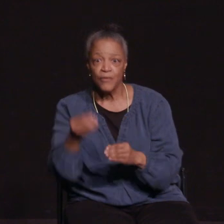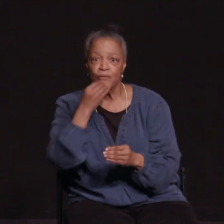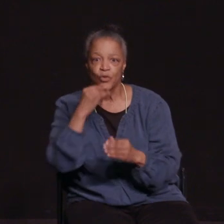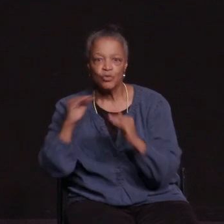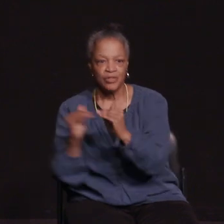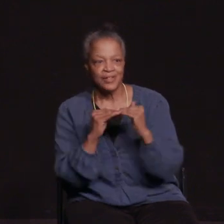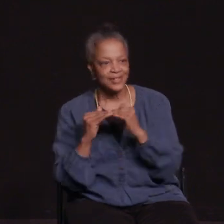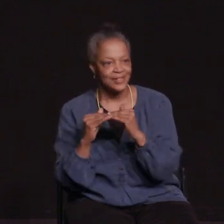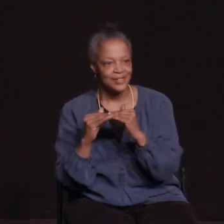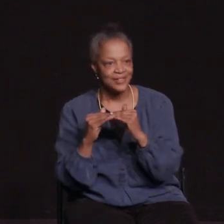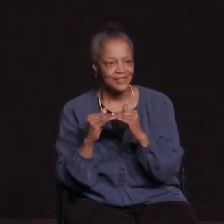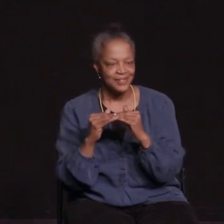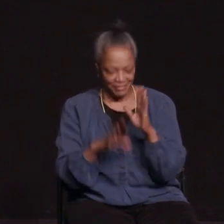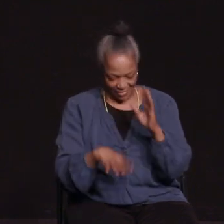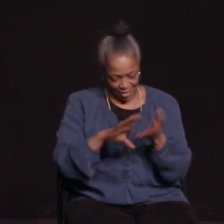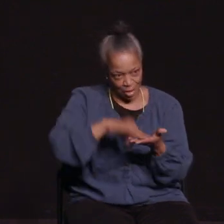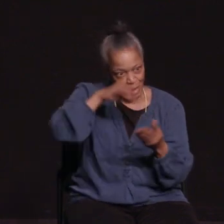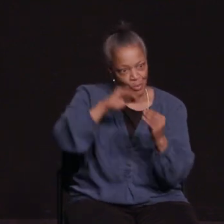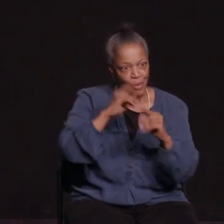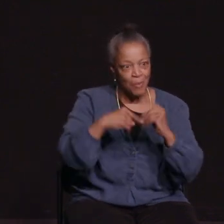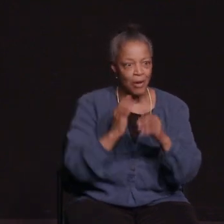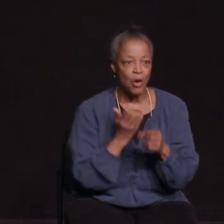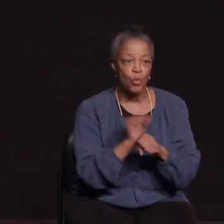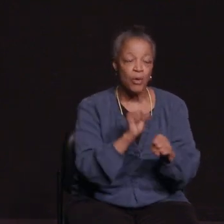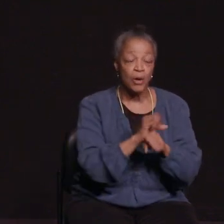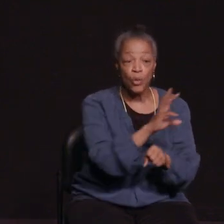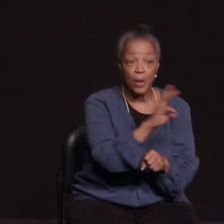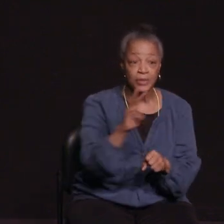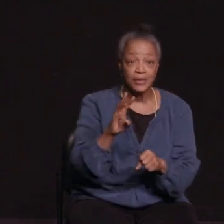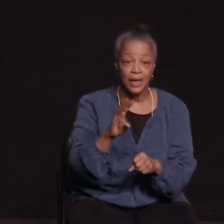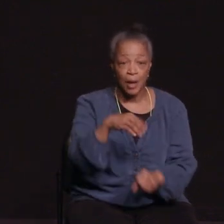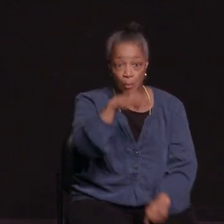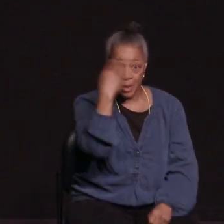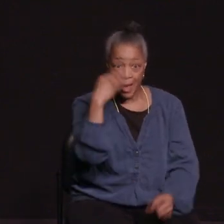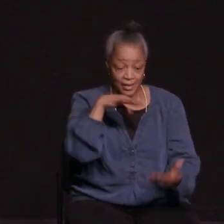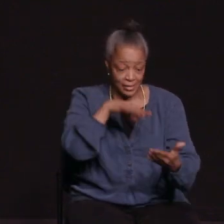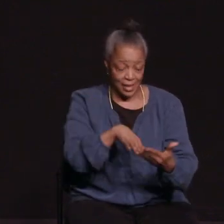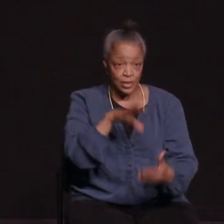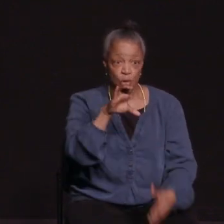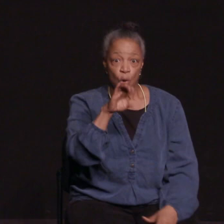You can find out more about our work at our website,